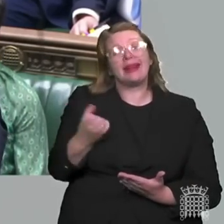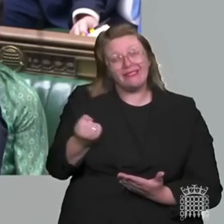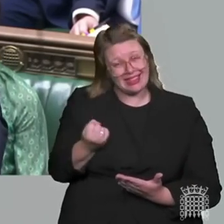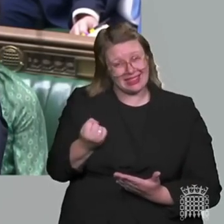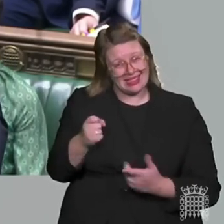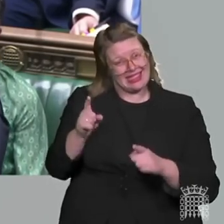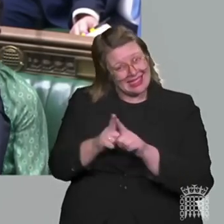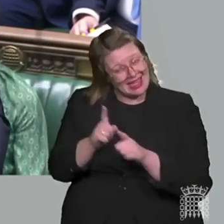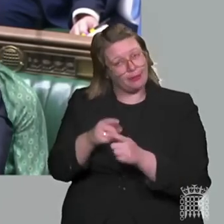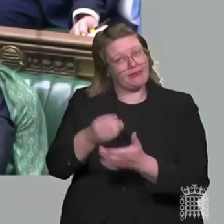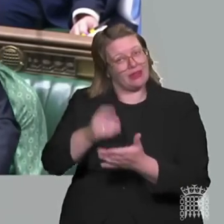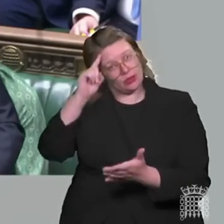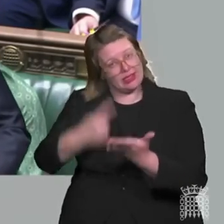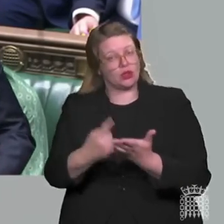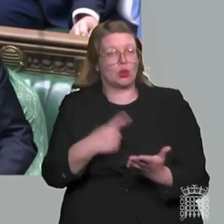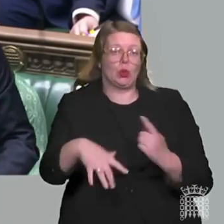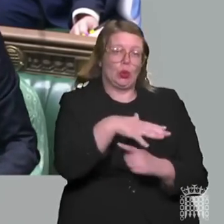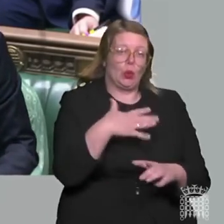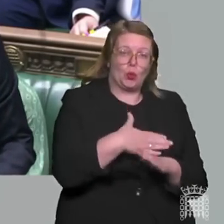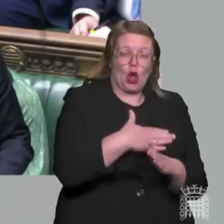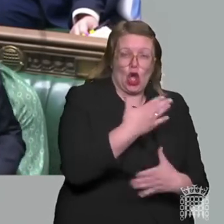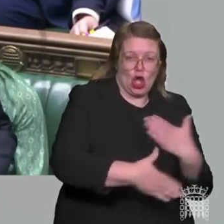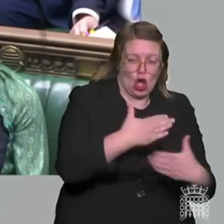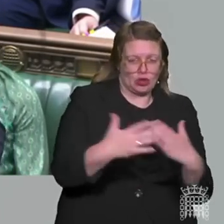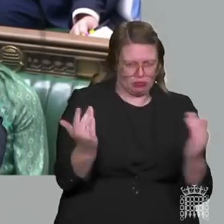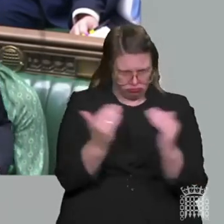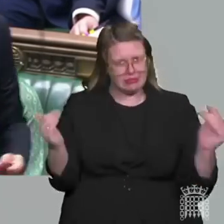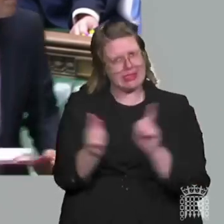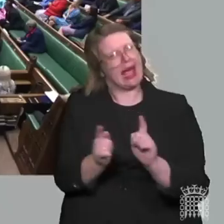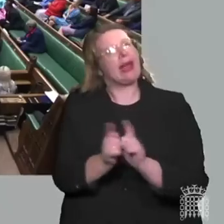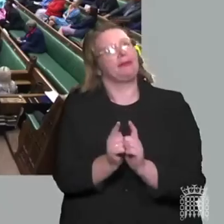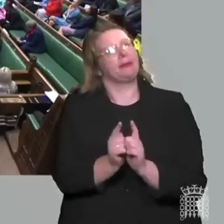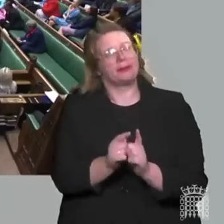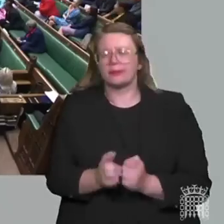same financial decisions as families supporting themselves solely through work.